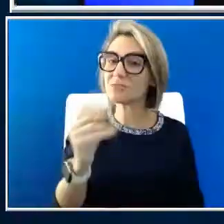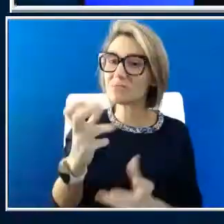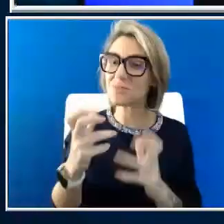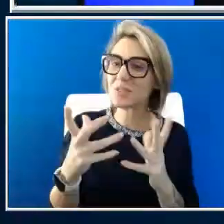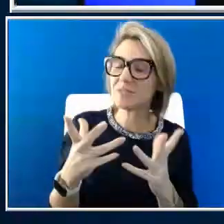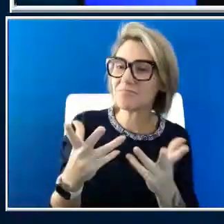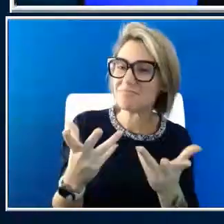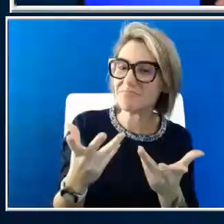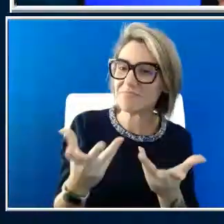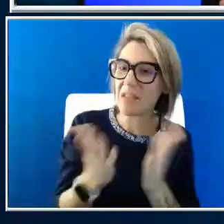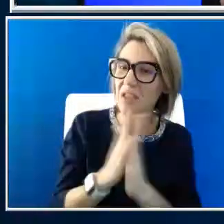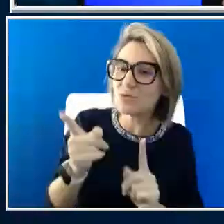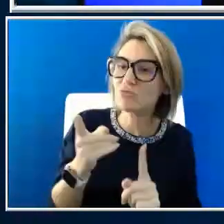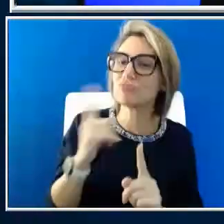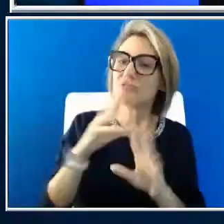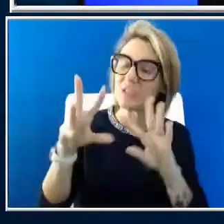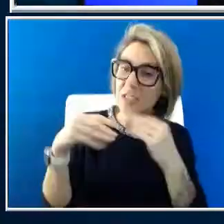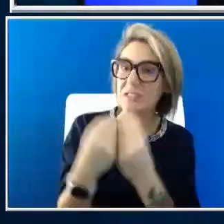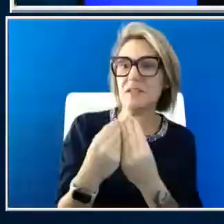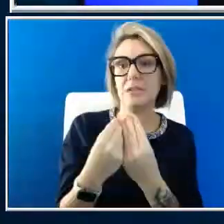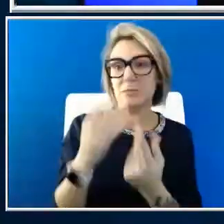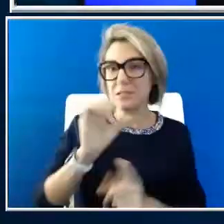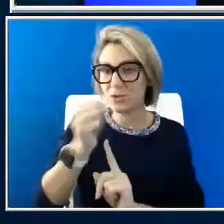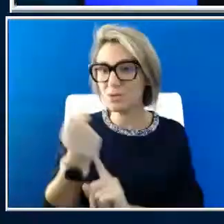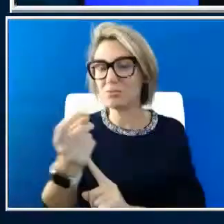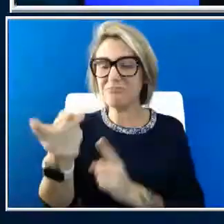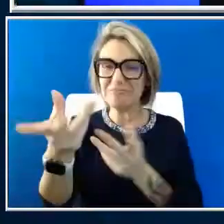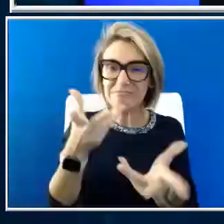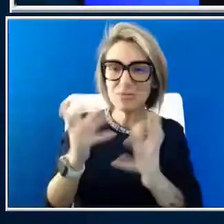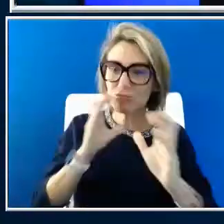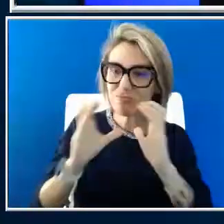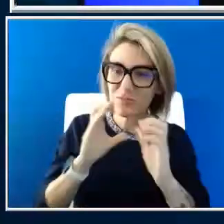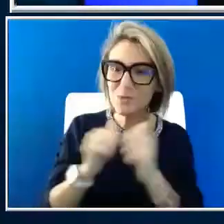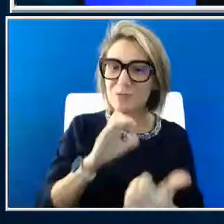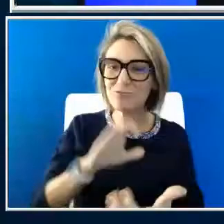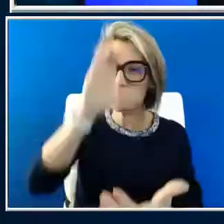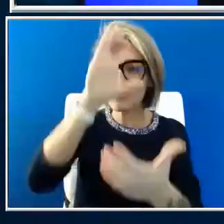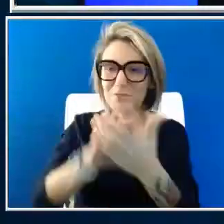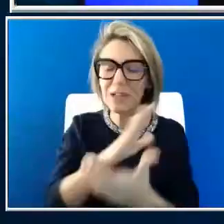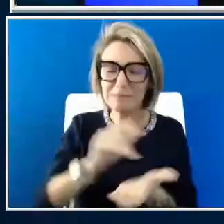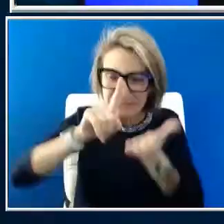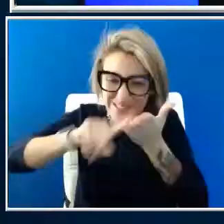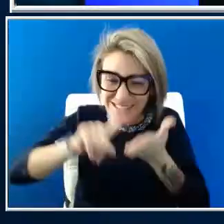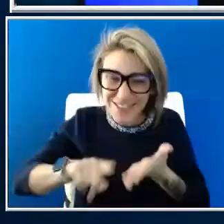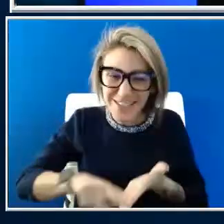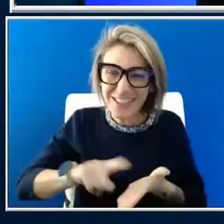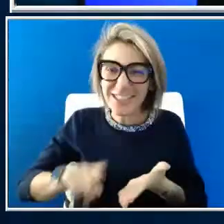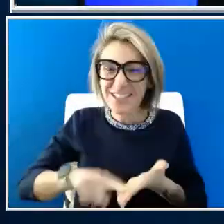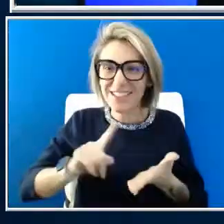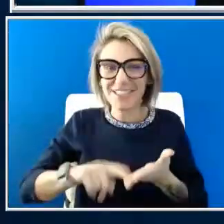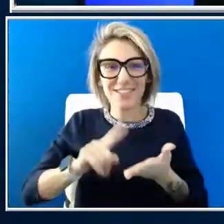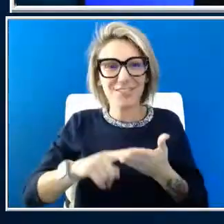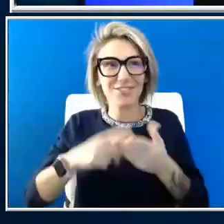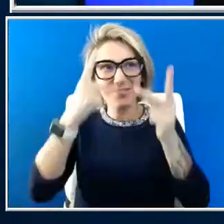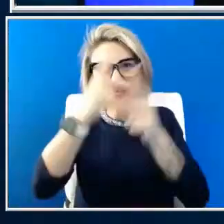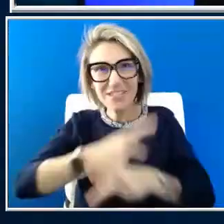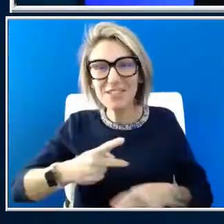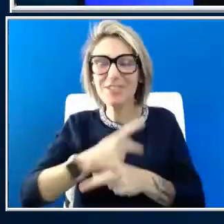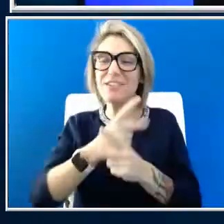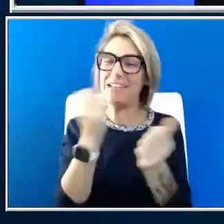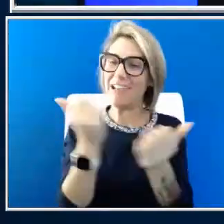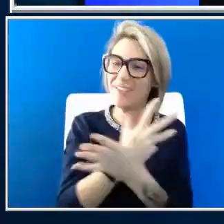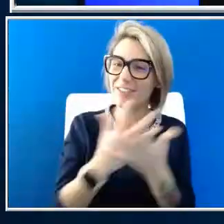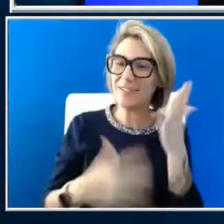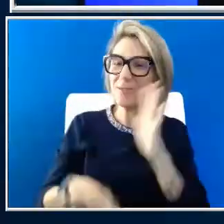family affair. You're doing a lot of conversations with your spouse. And I'm sure you put on your research hat and went to town to try to make sure that you were finding the very